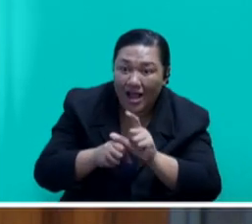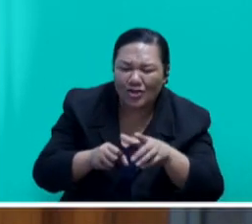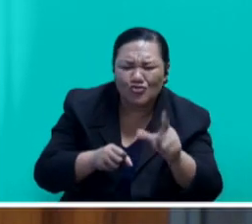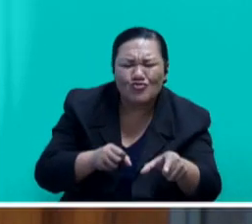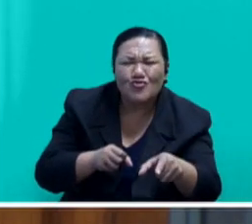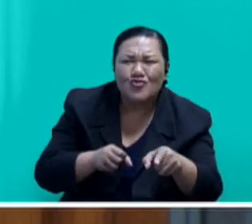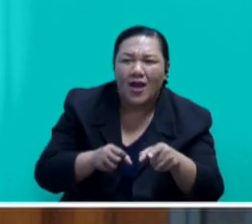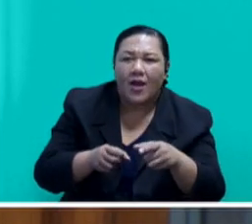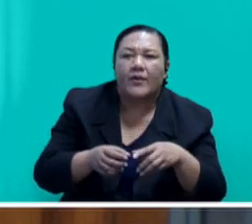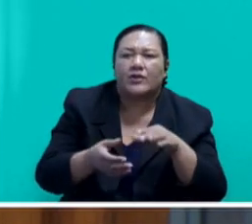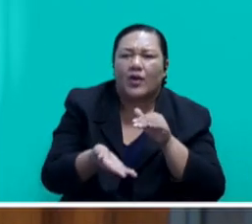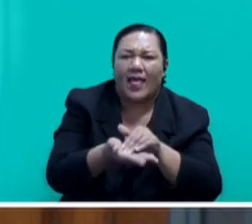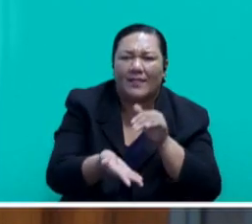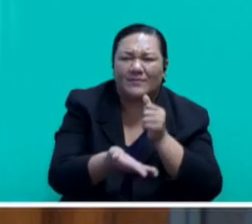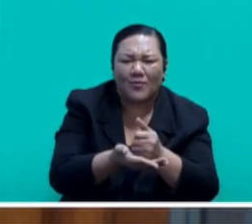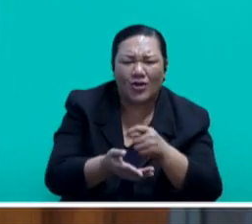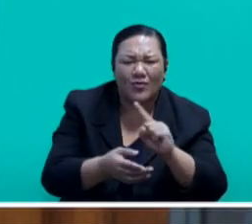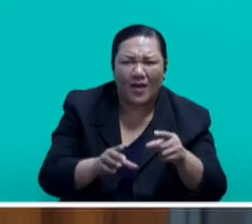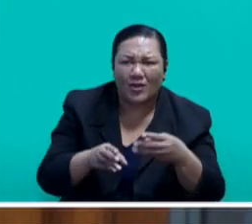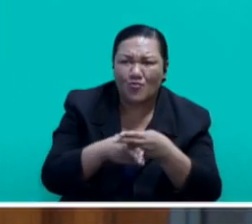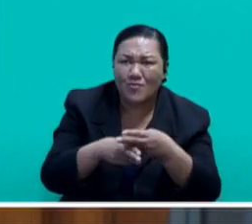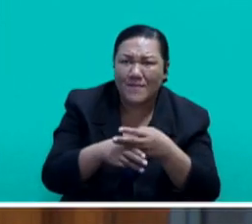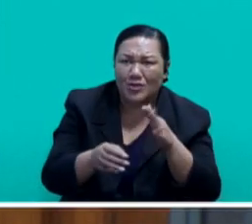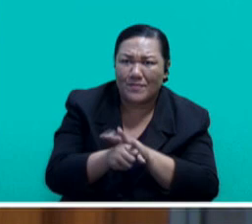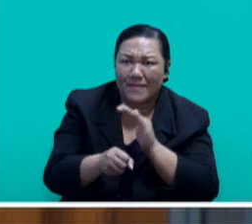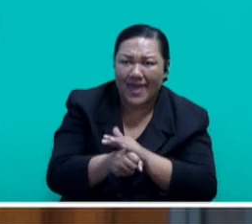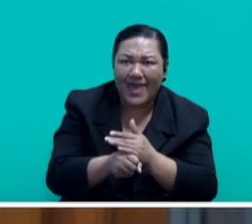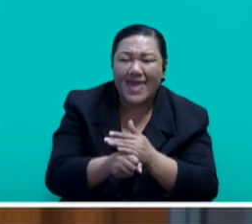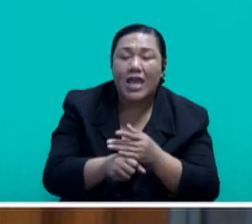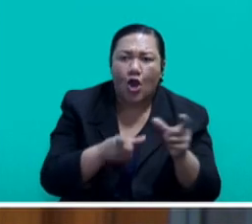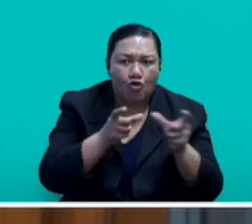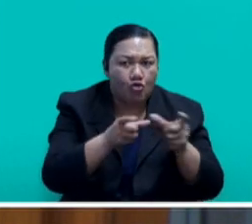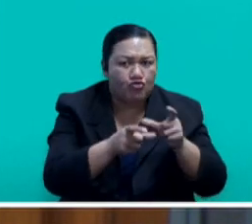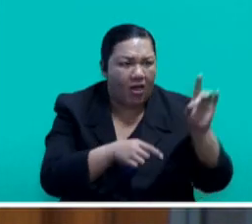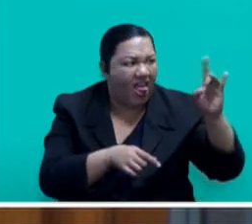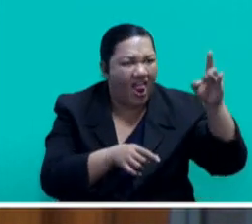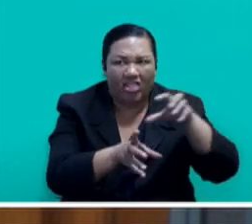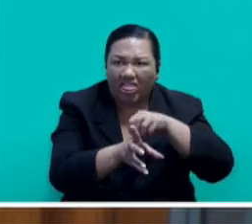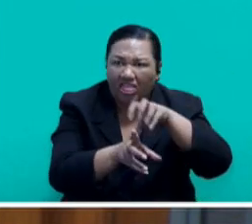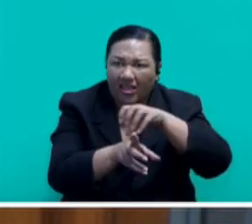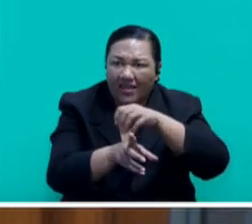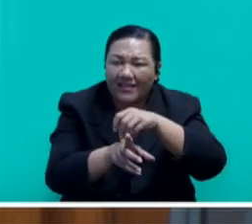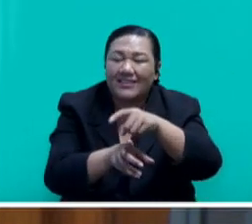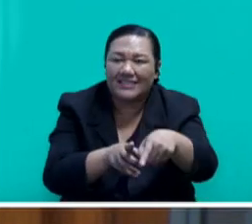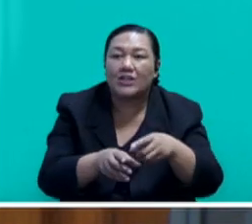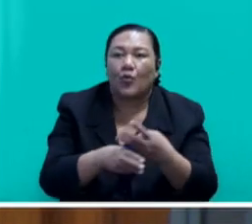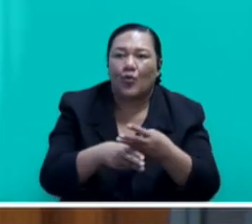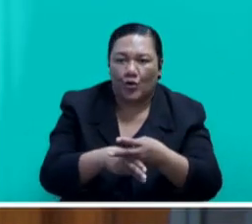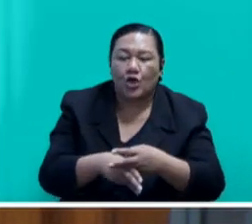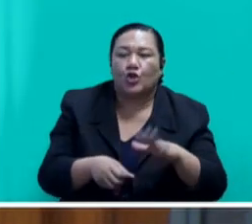control the infestation of termites and stop the supply of suspended timber into the